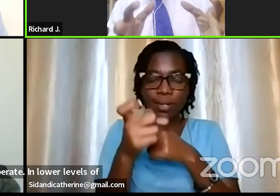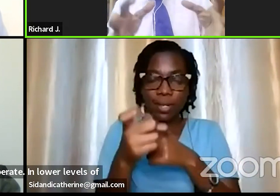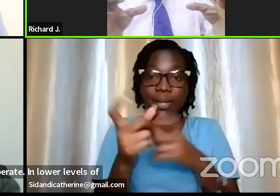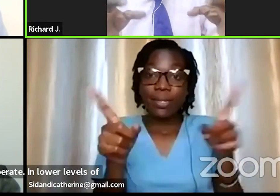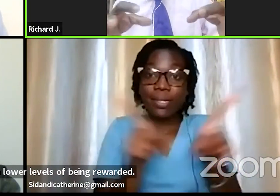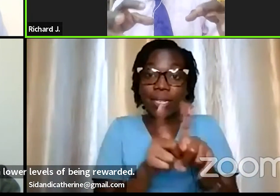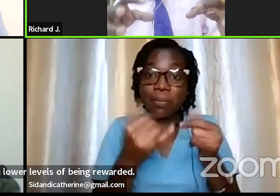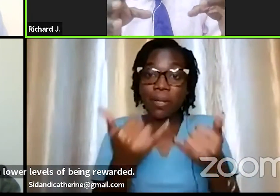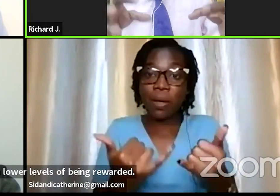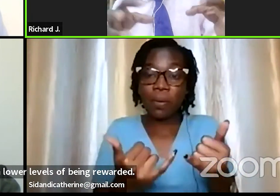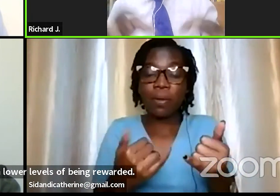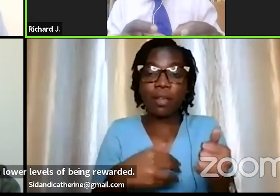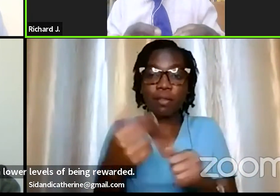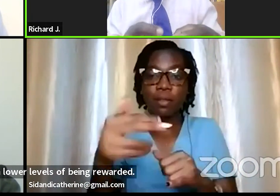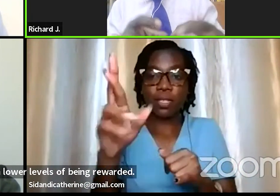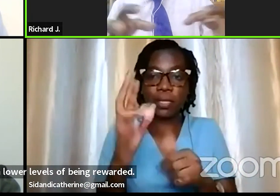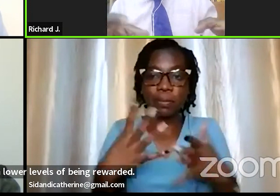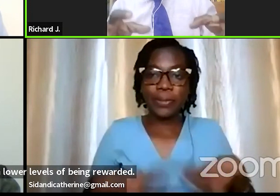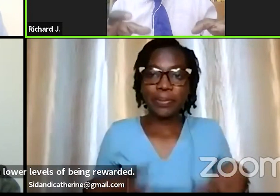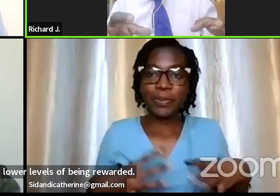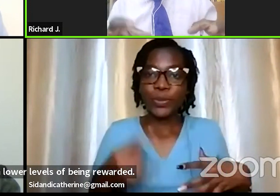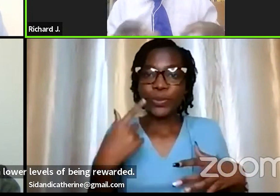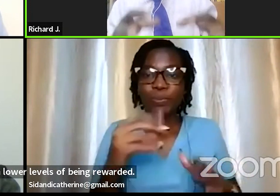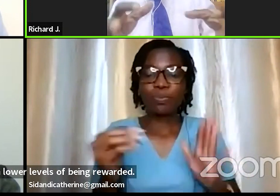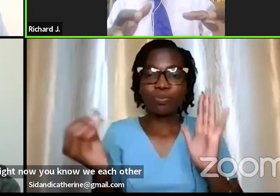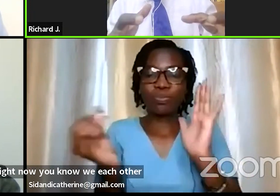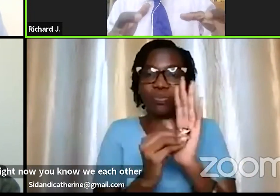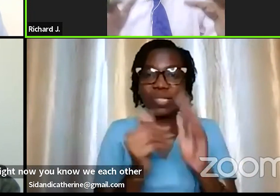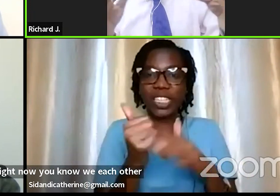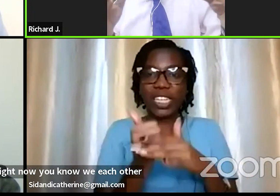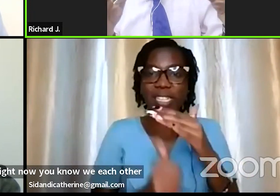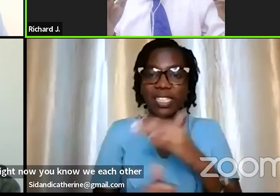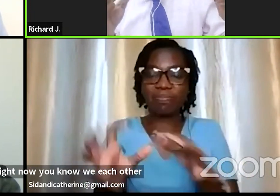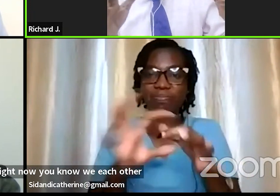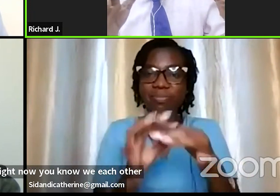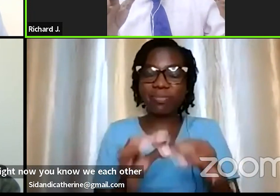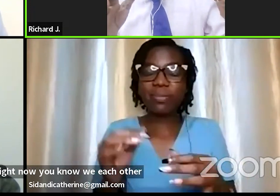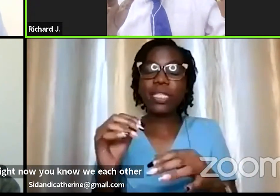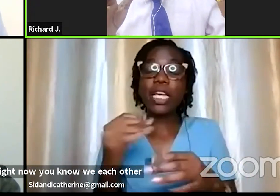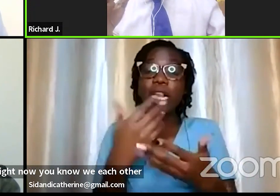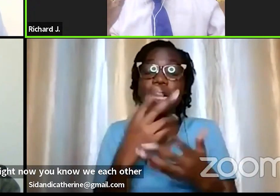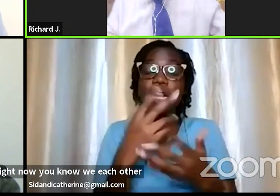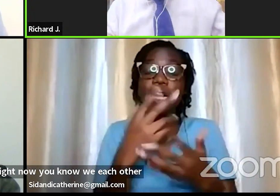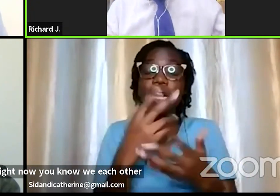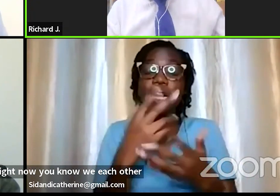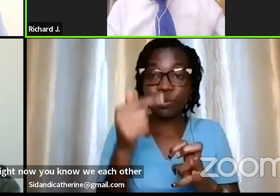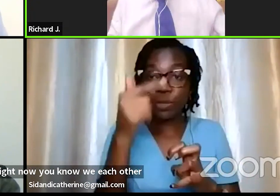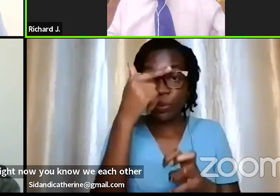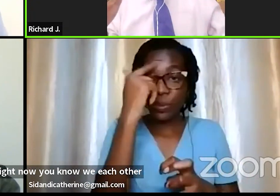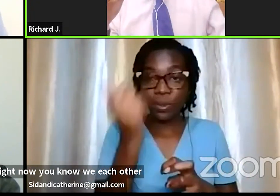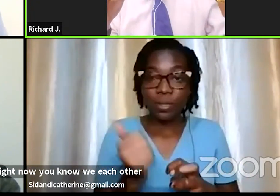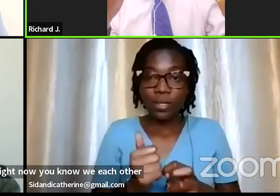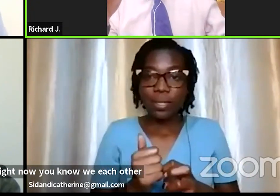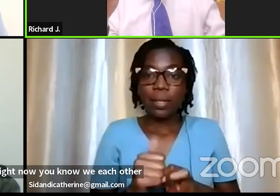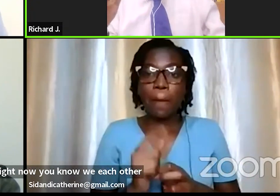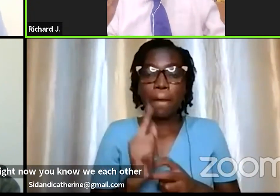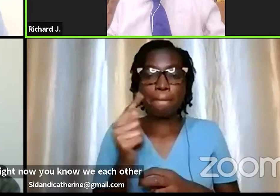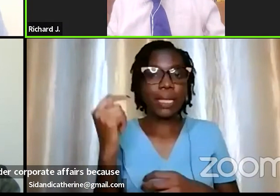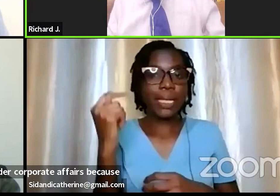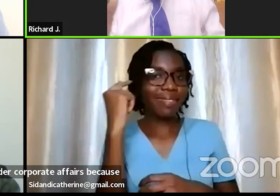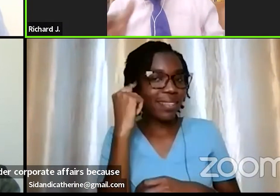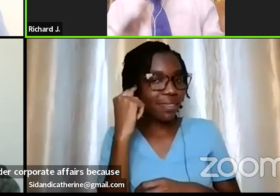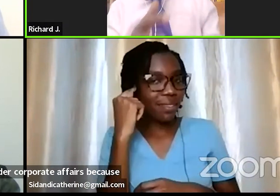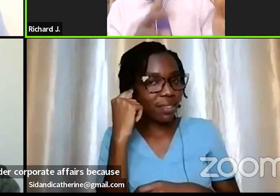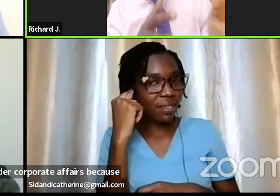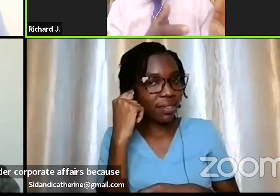HR people is put under corporate affairs because they think, or most